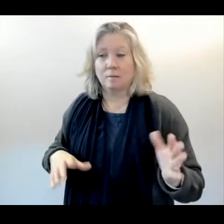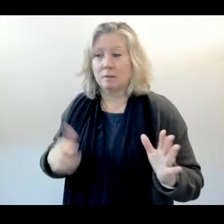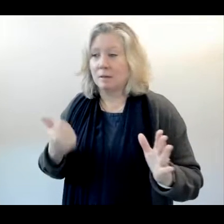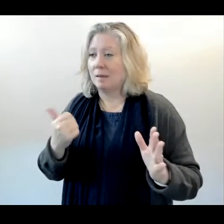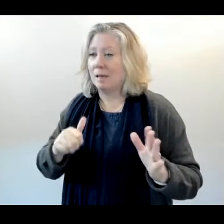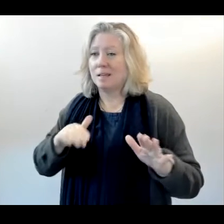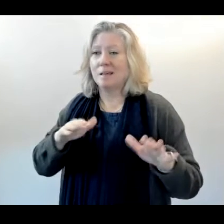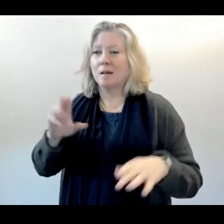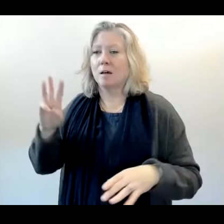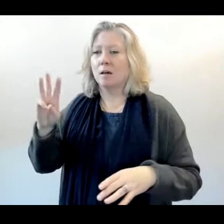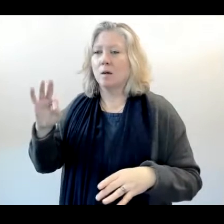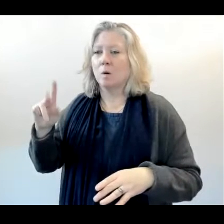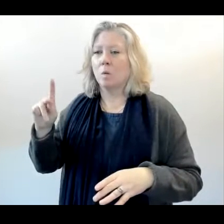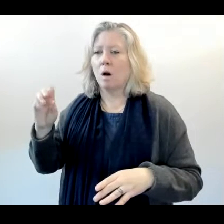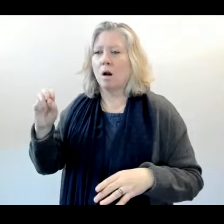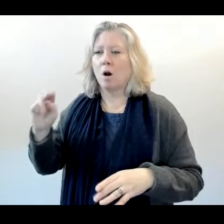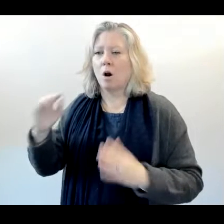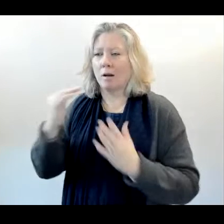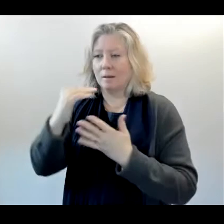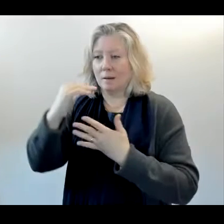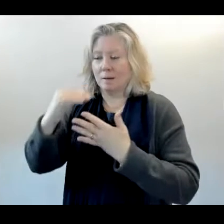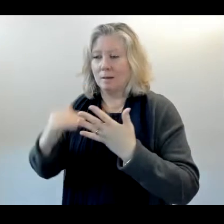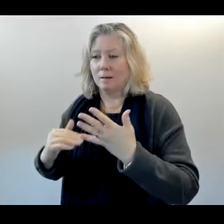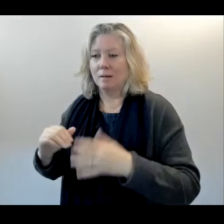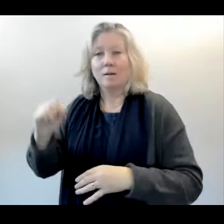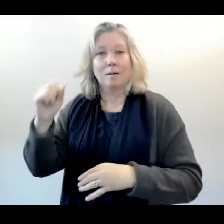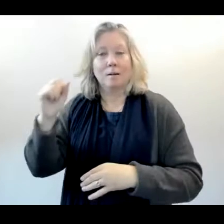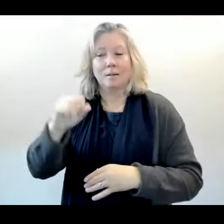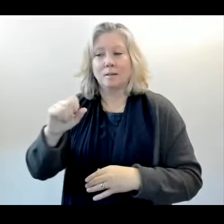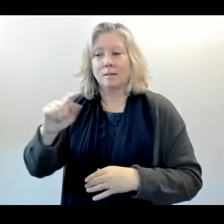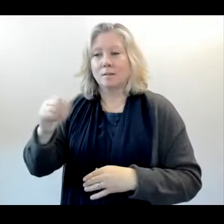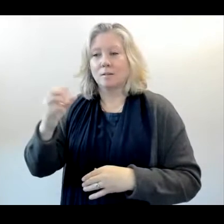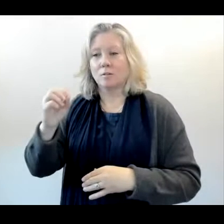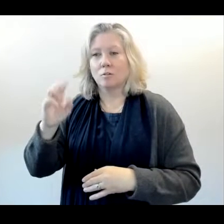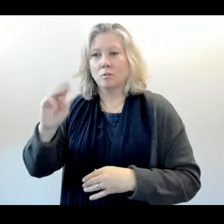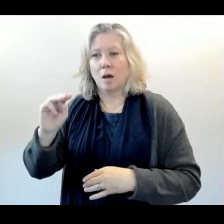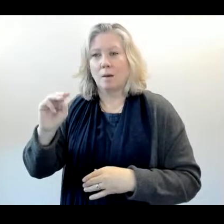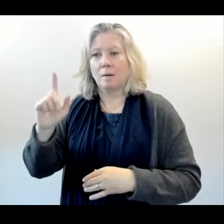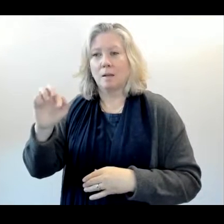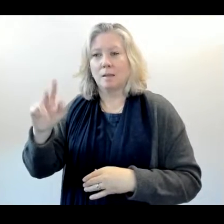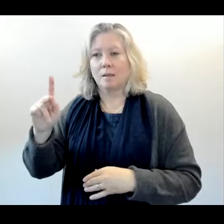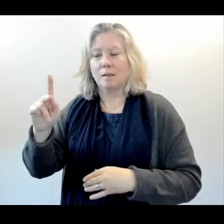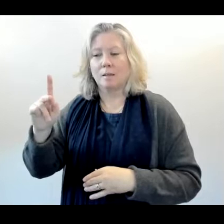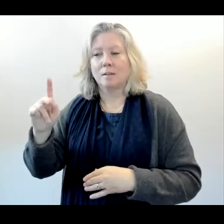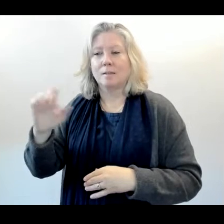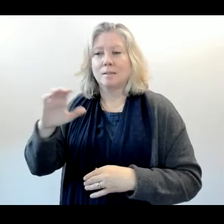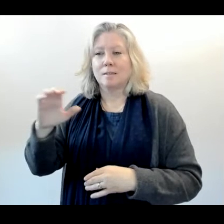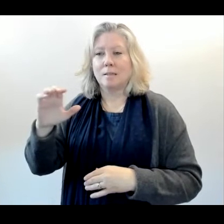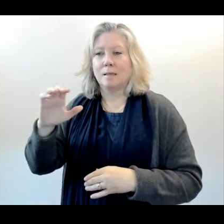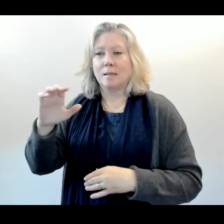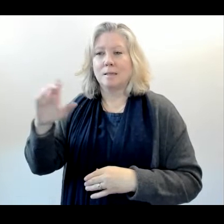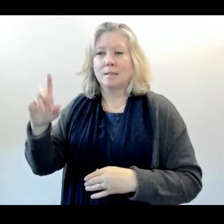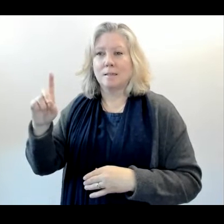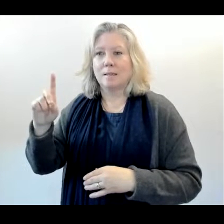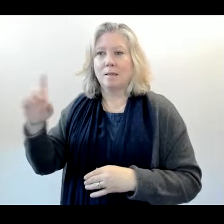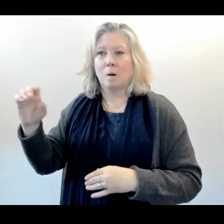for the disclosure agenda today. Yeah, thanks, Mr. Chair. This is Tom Link, Chief Development Officer. We do have an additional item